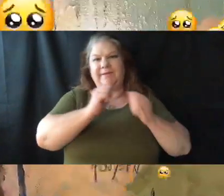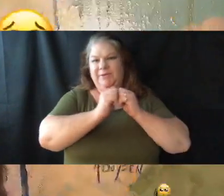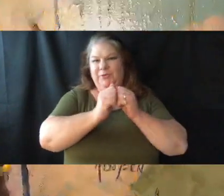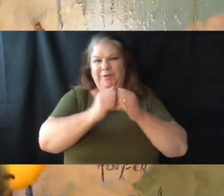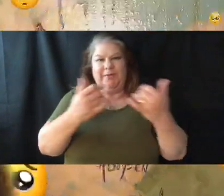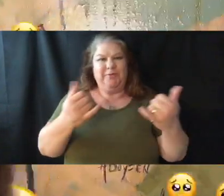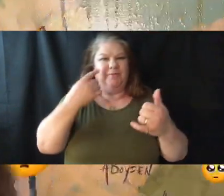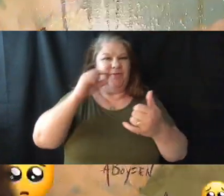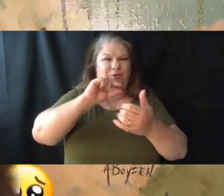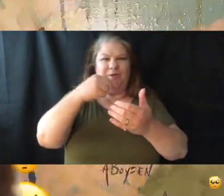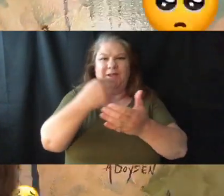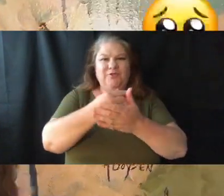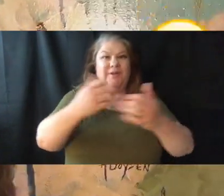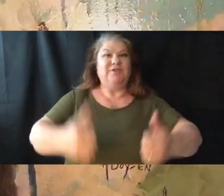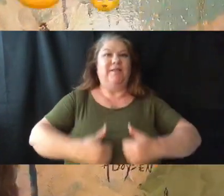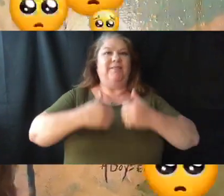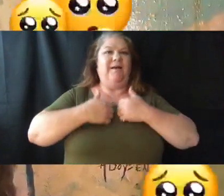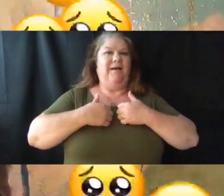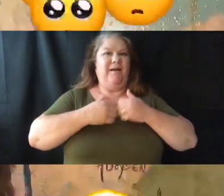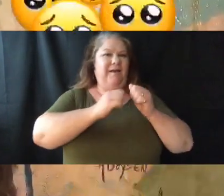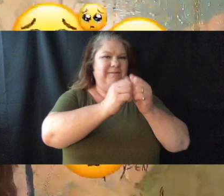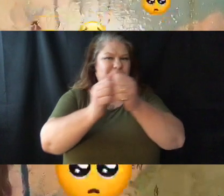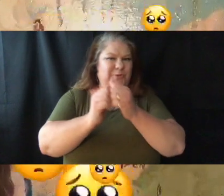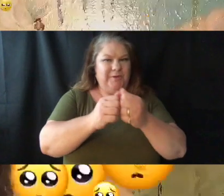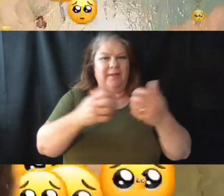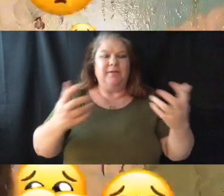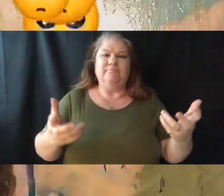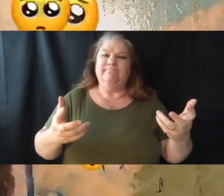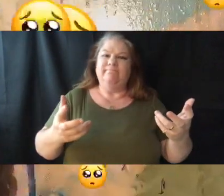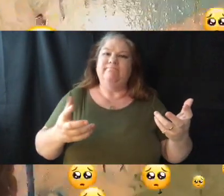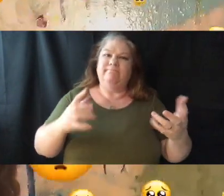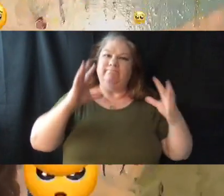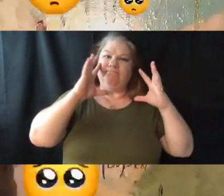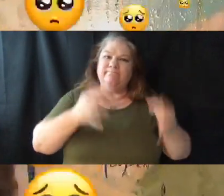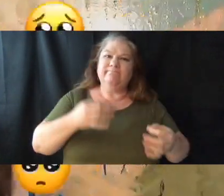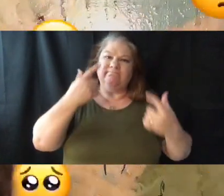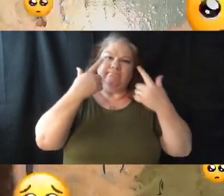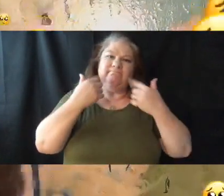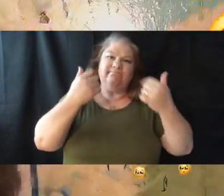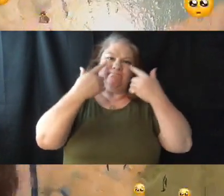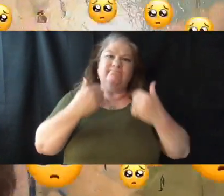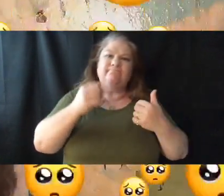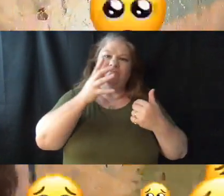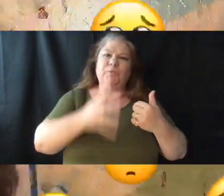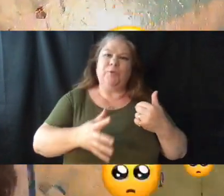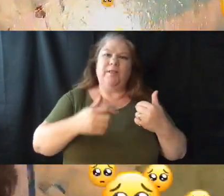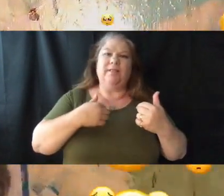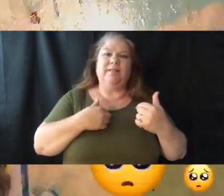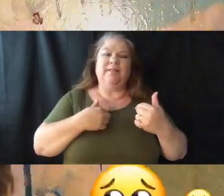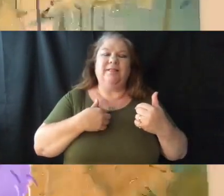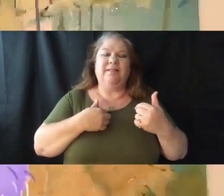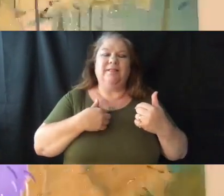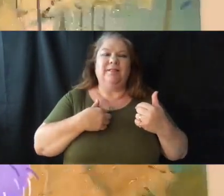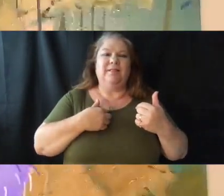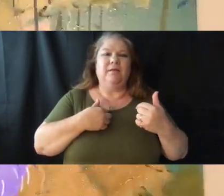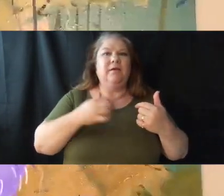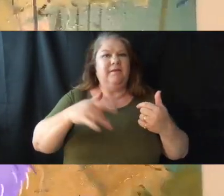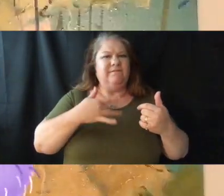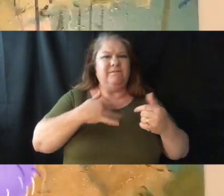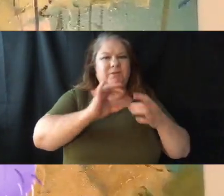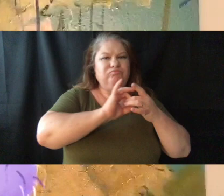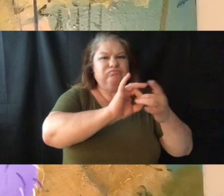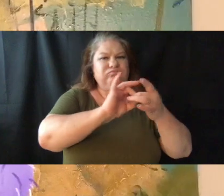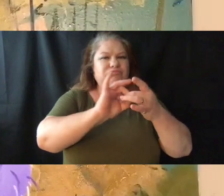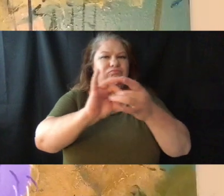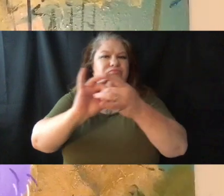I'm sorry we're not together at graduation in person with each other. I would surely be in tears. I